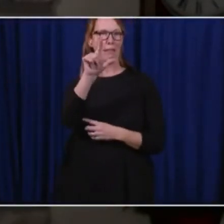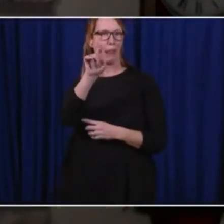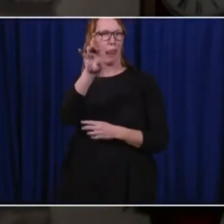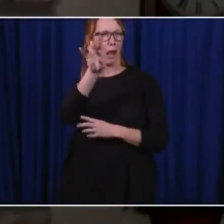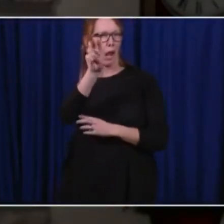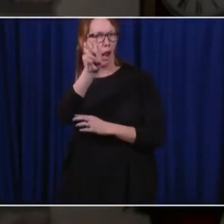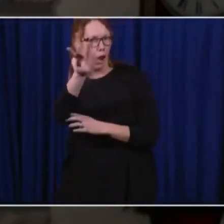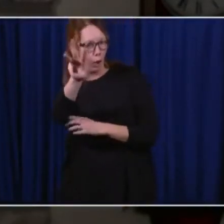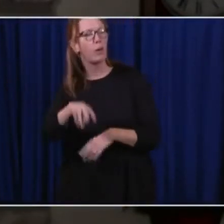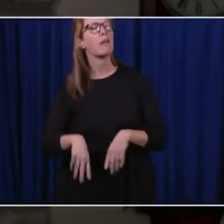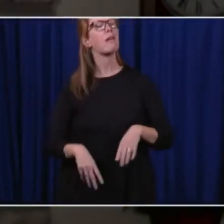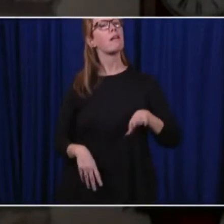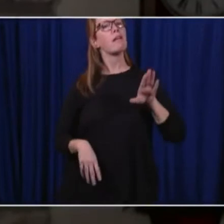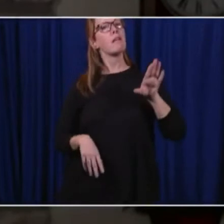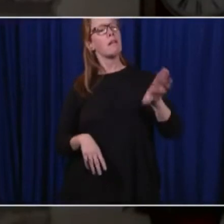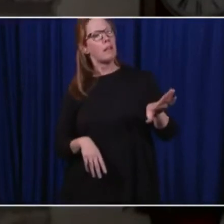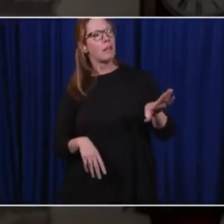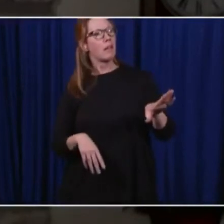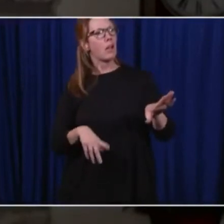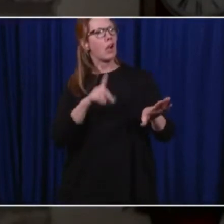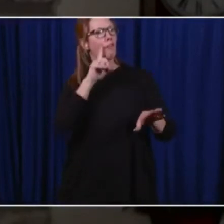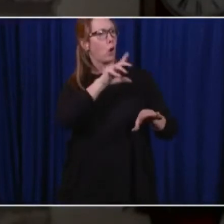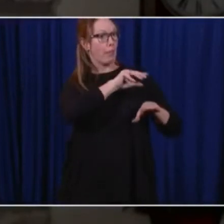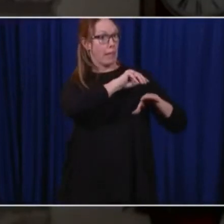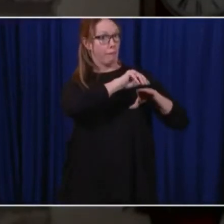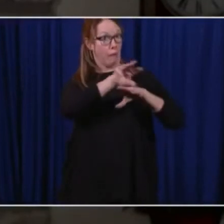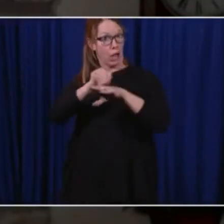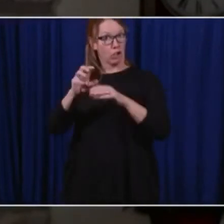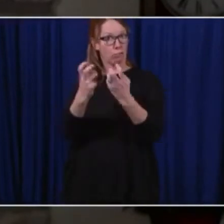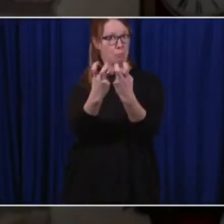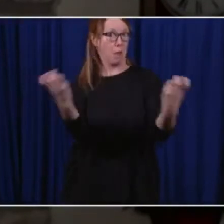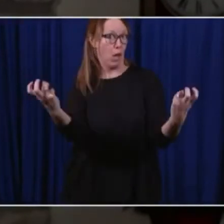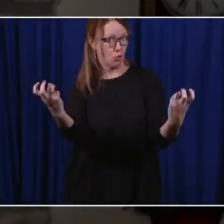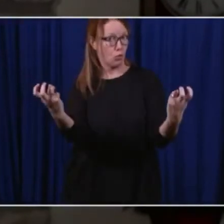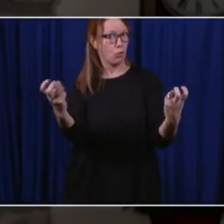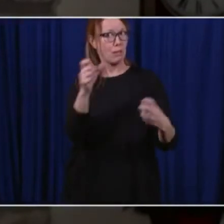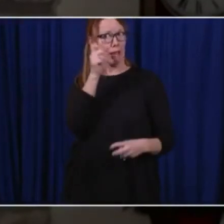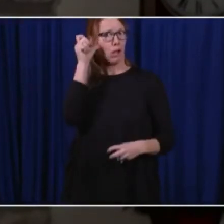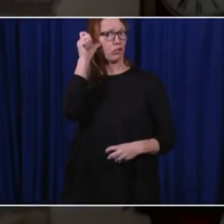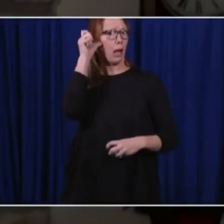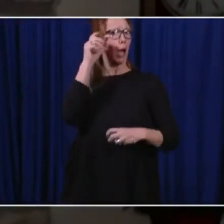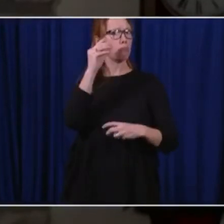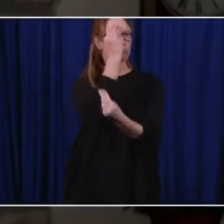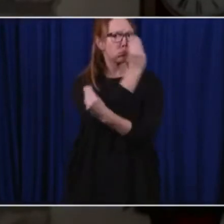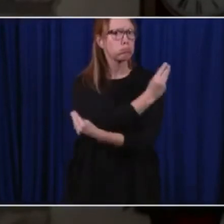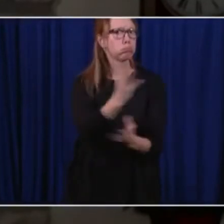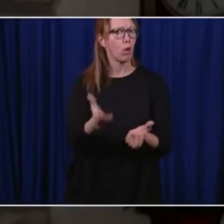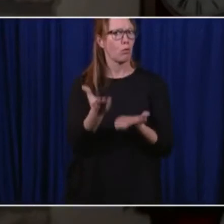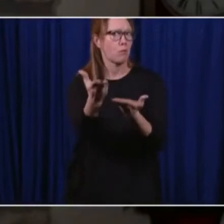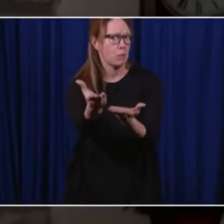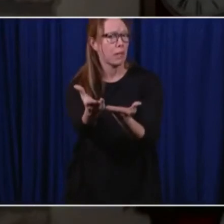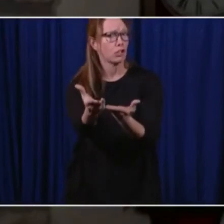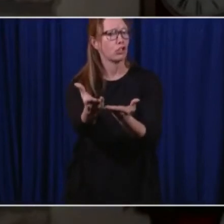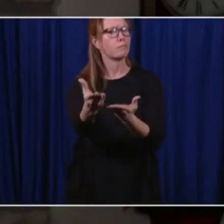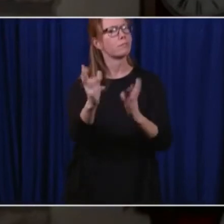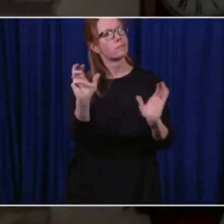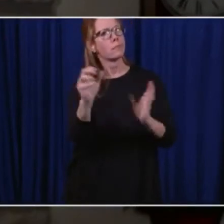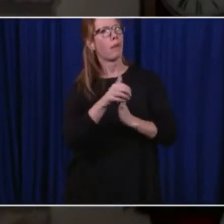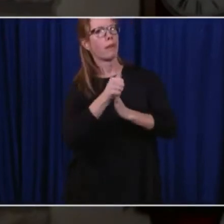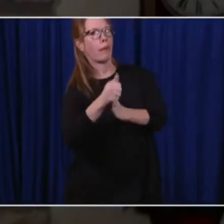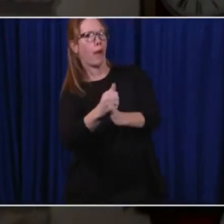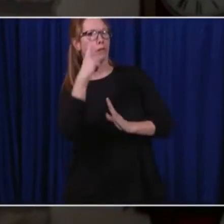to ask a federal advisory panel yesterday put out the recommendations, guidance to the states on who